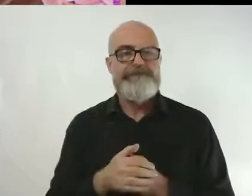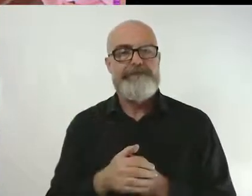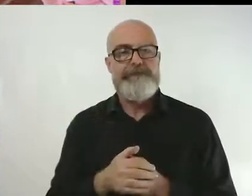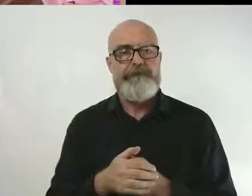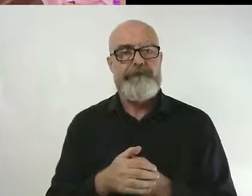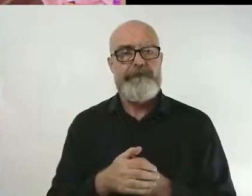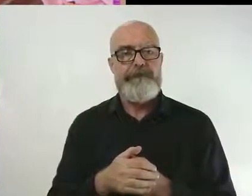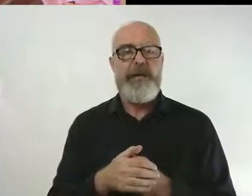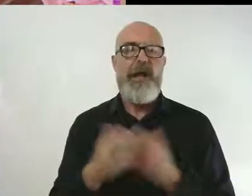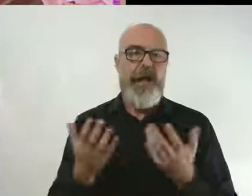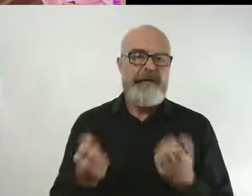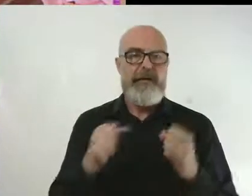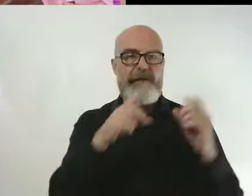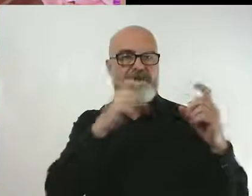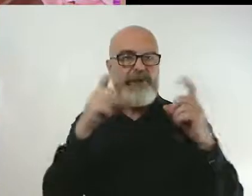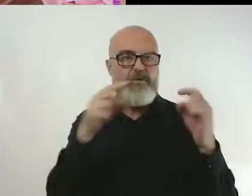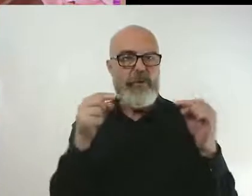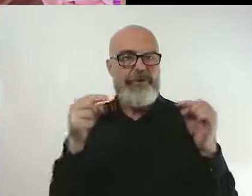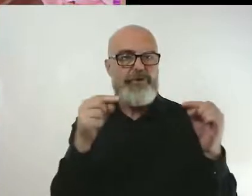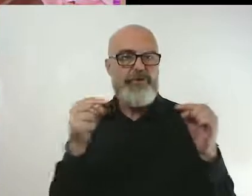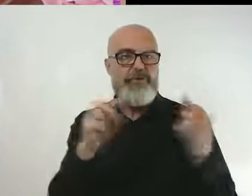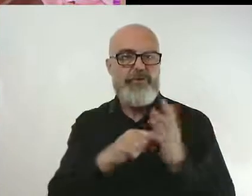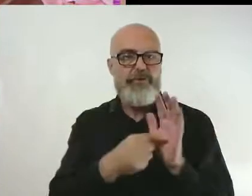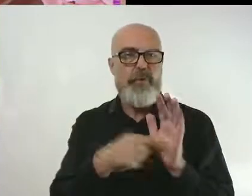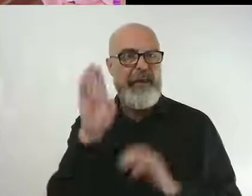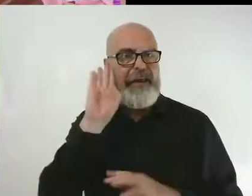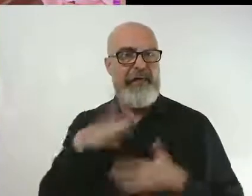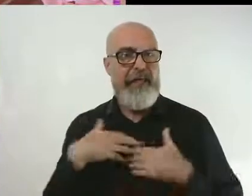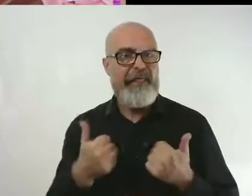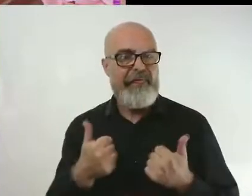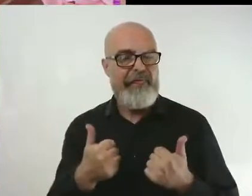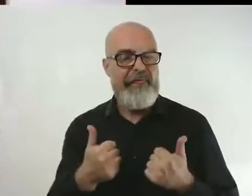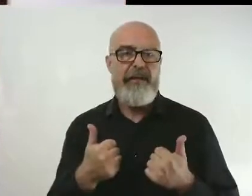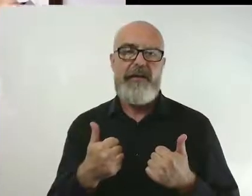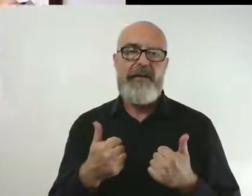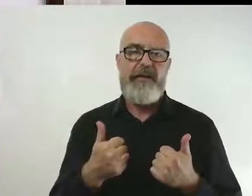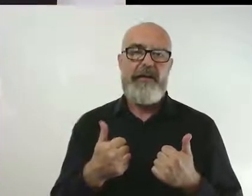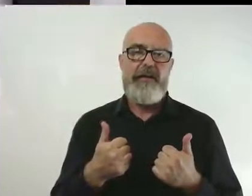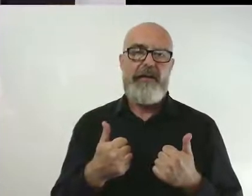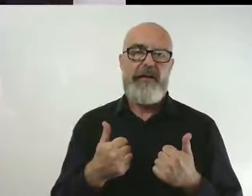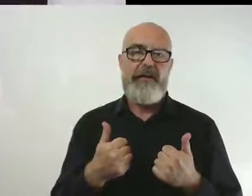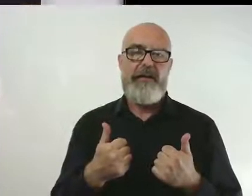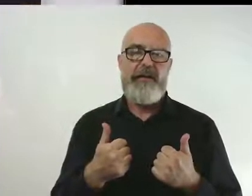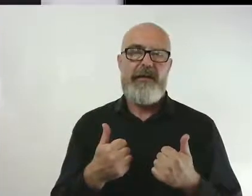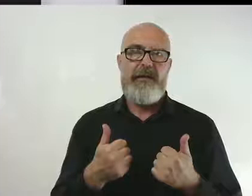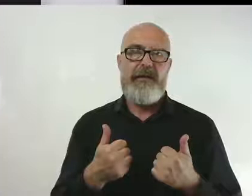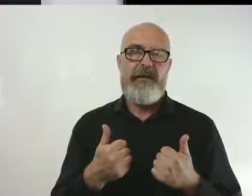The activities for World Hearing Day included a photography competition, to promote hearing